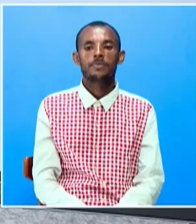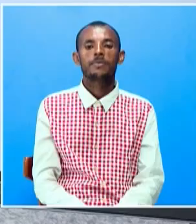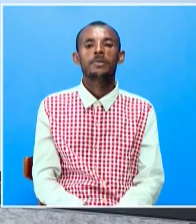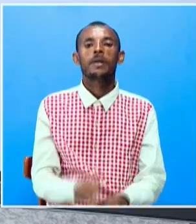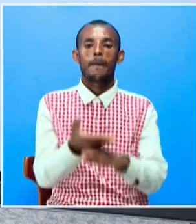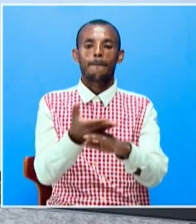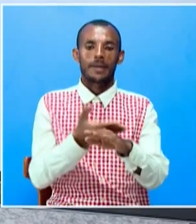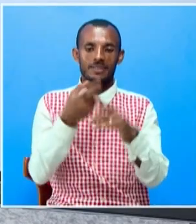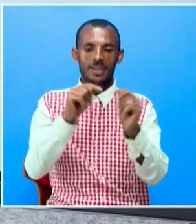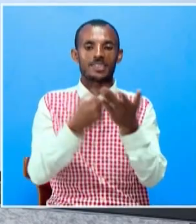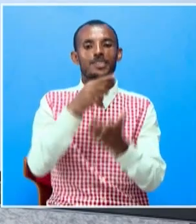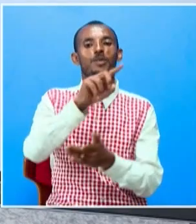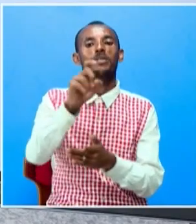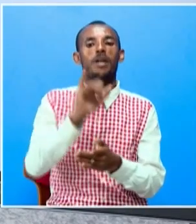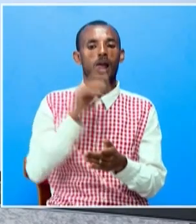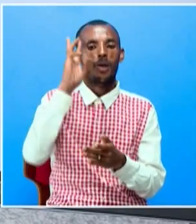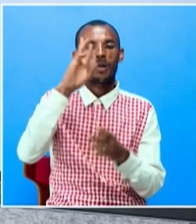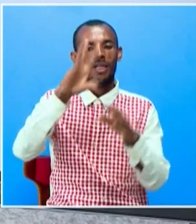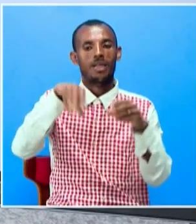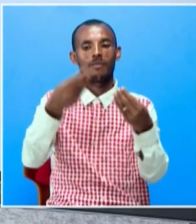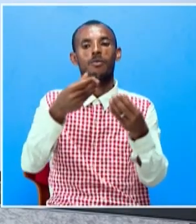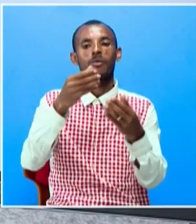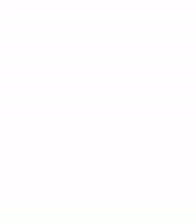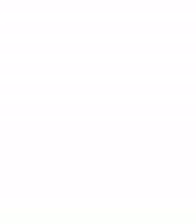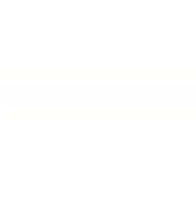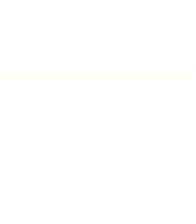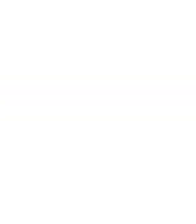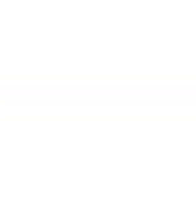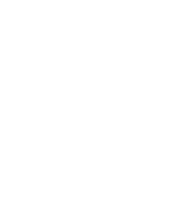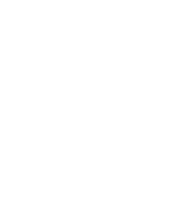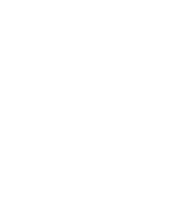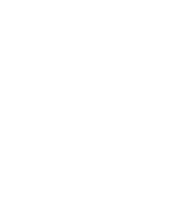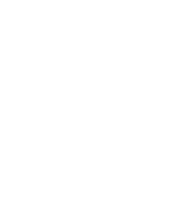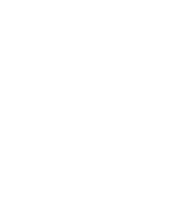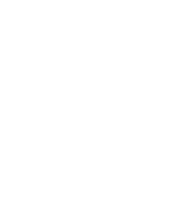Please try this question. I will give you 20 seconds for this.